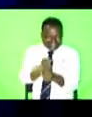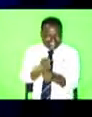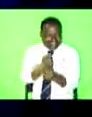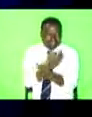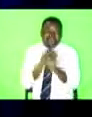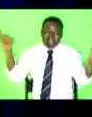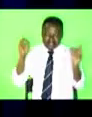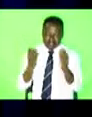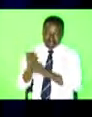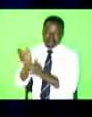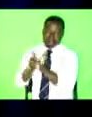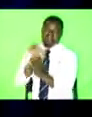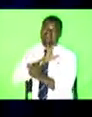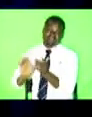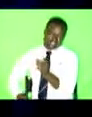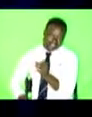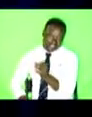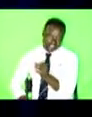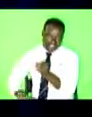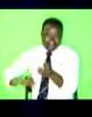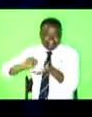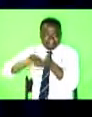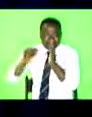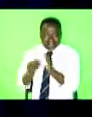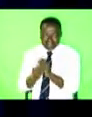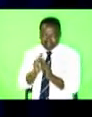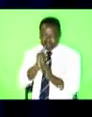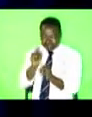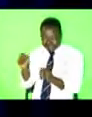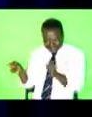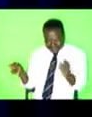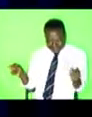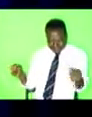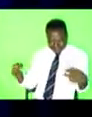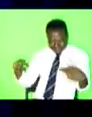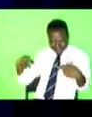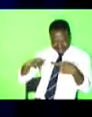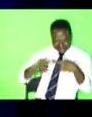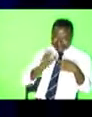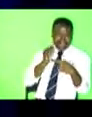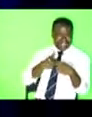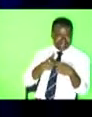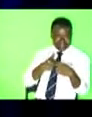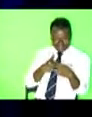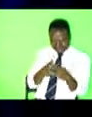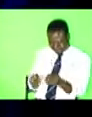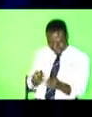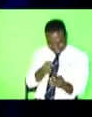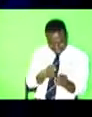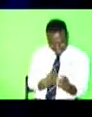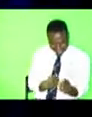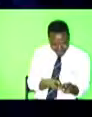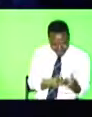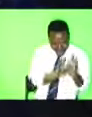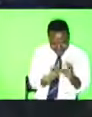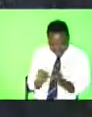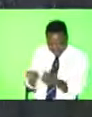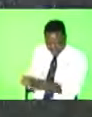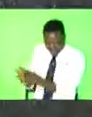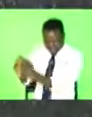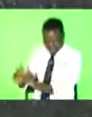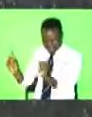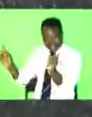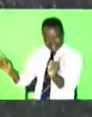through Jesus Christ. There seems to be some missing link. And the verse 25